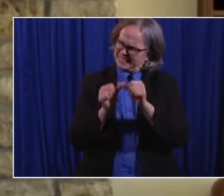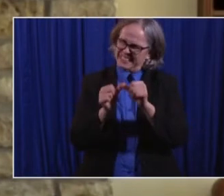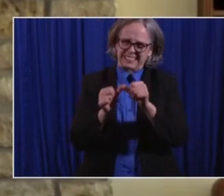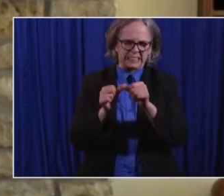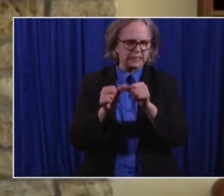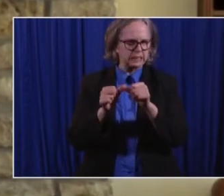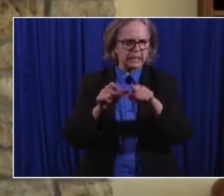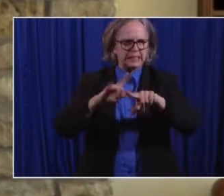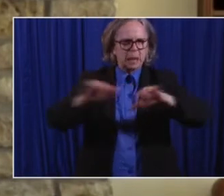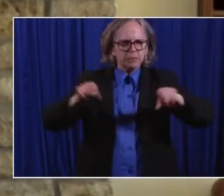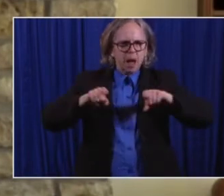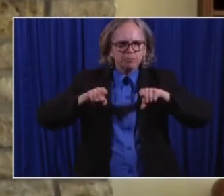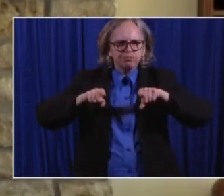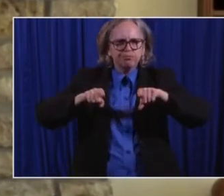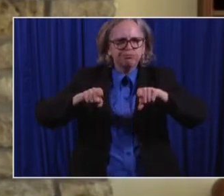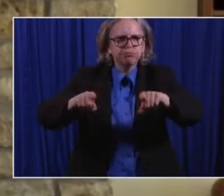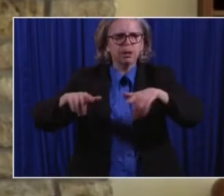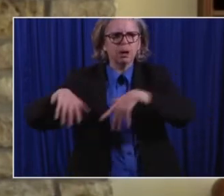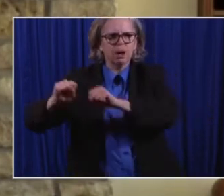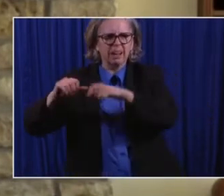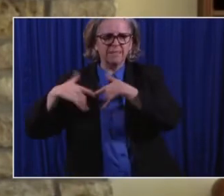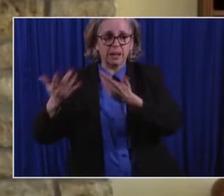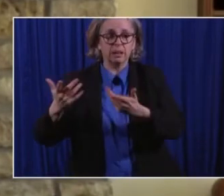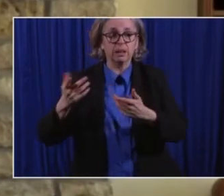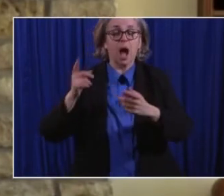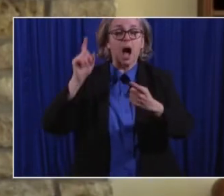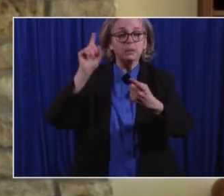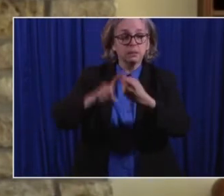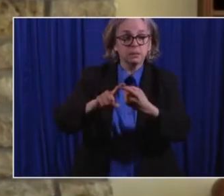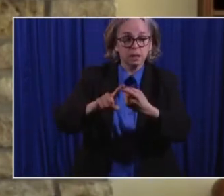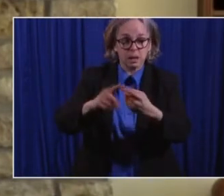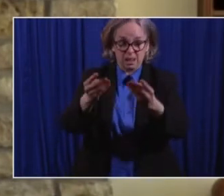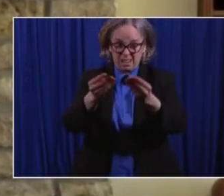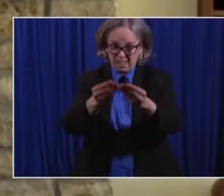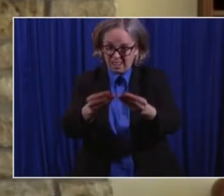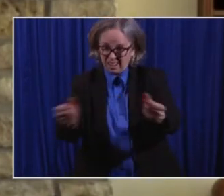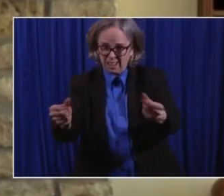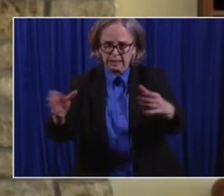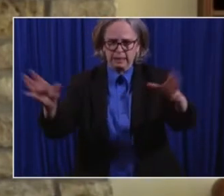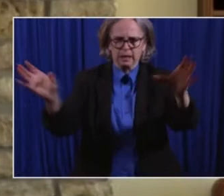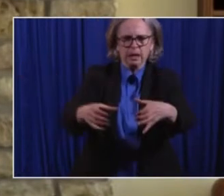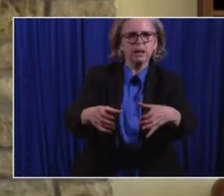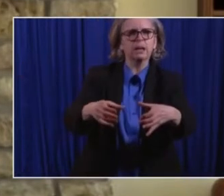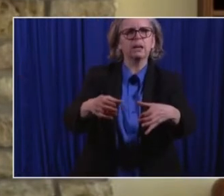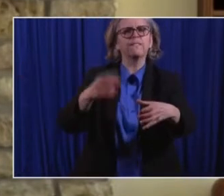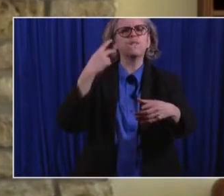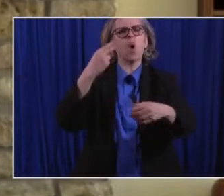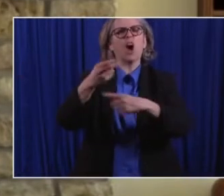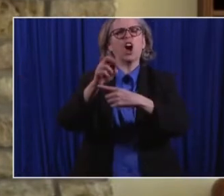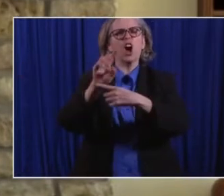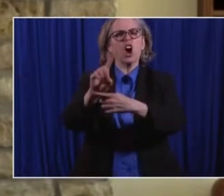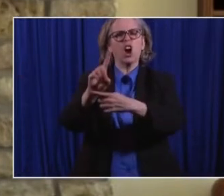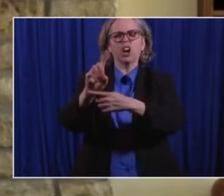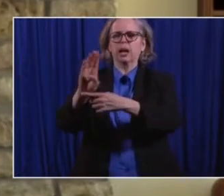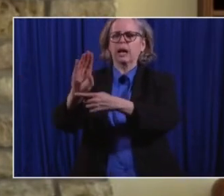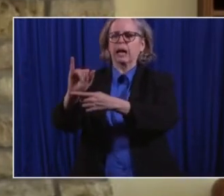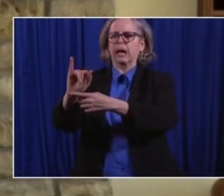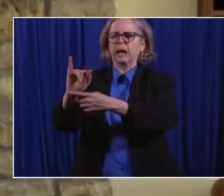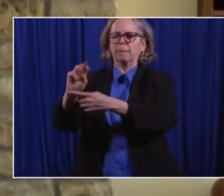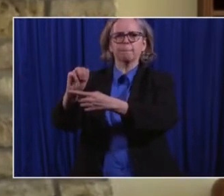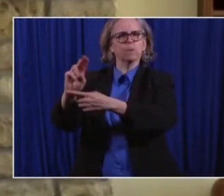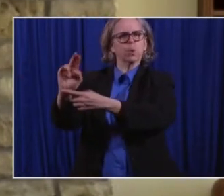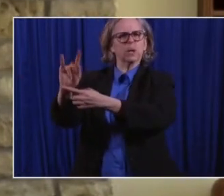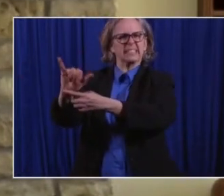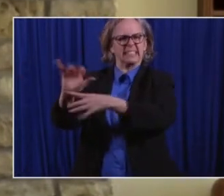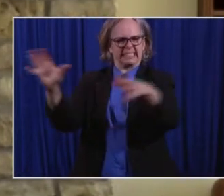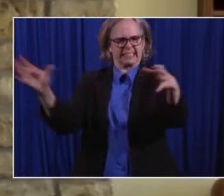not have to wear the mask, and we'll be able to take the restrictions off. But we're now crossing this